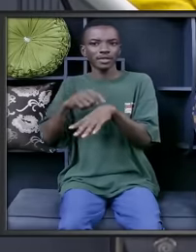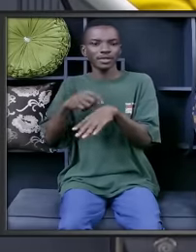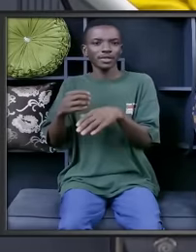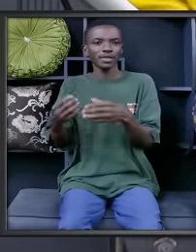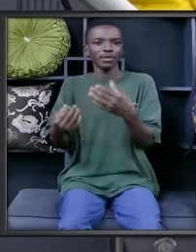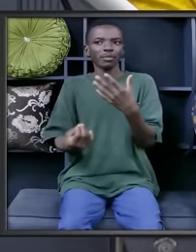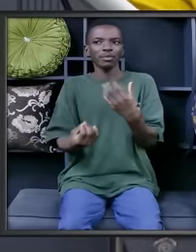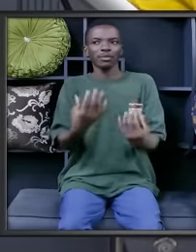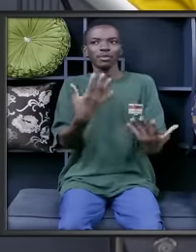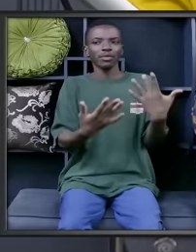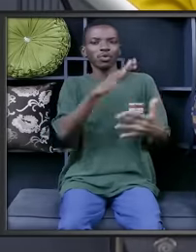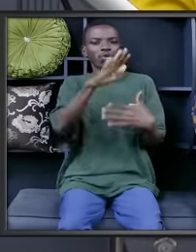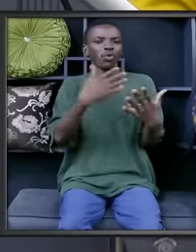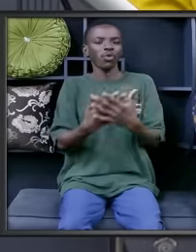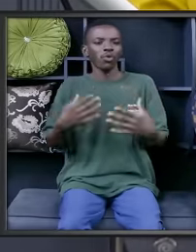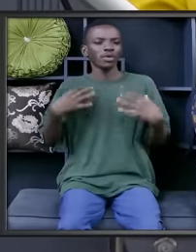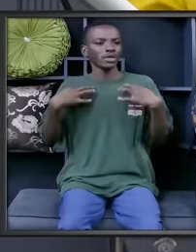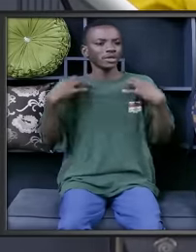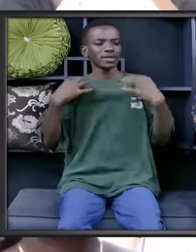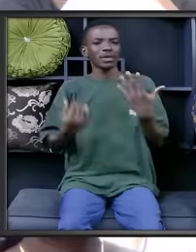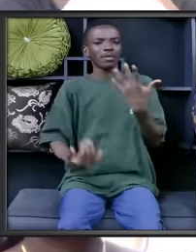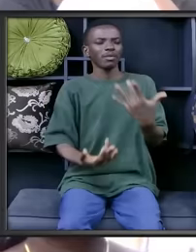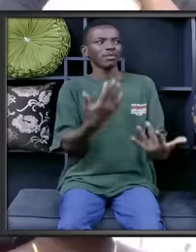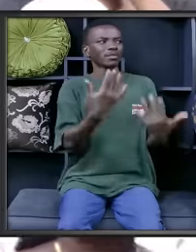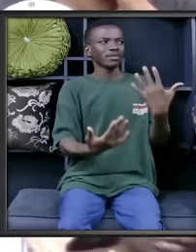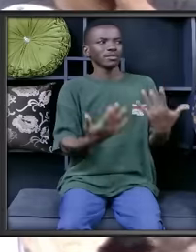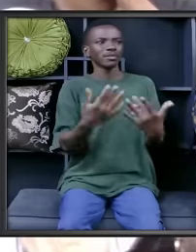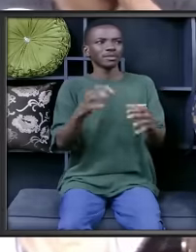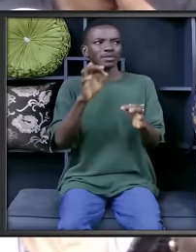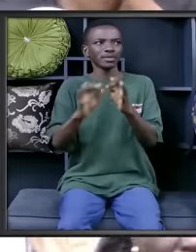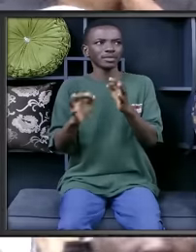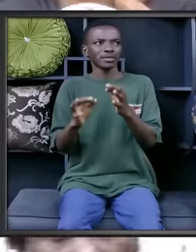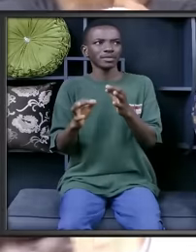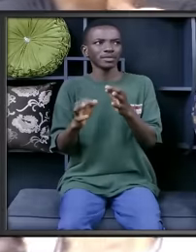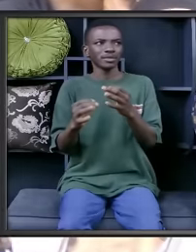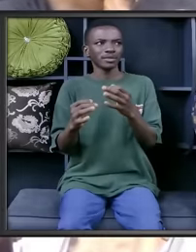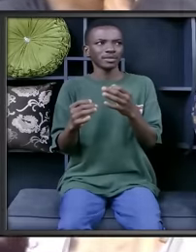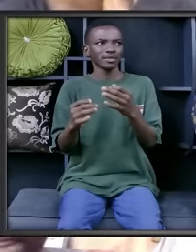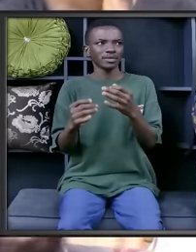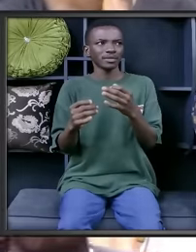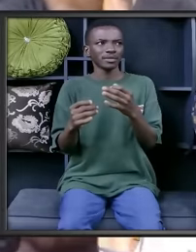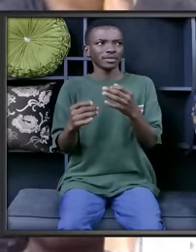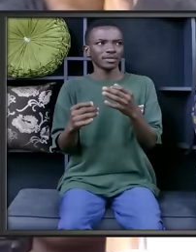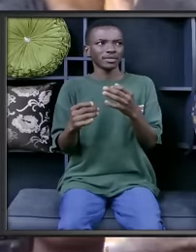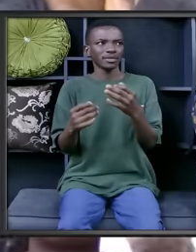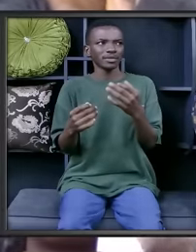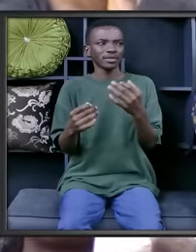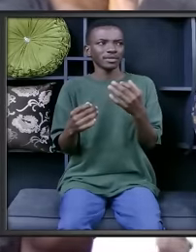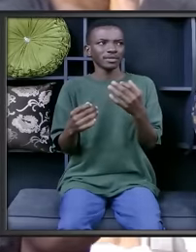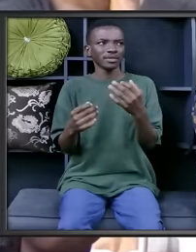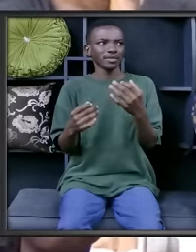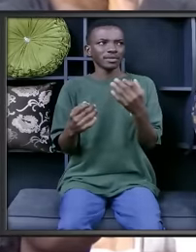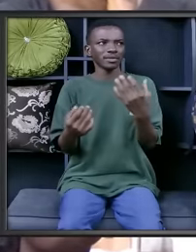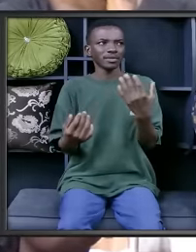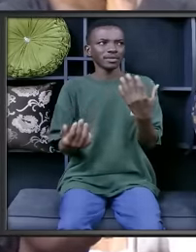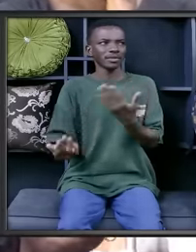clothes. He carry all my clothes, box everything burn. Fire. That day where he beat me, where he once snapped me with knife. I run,